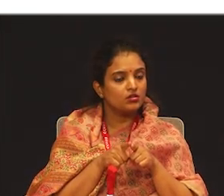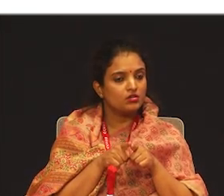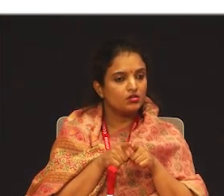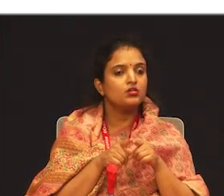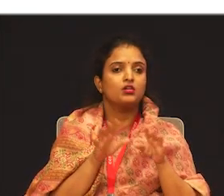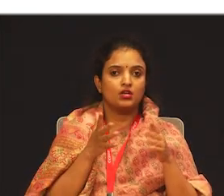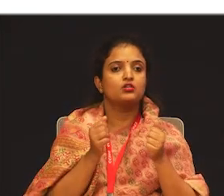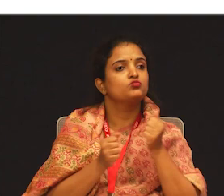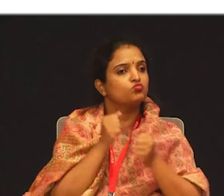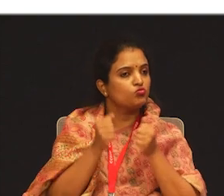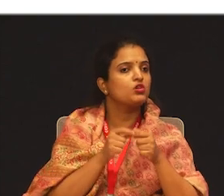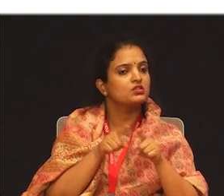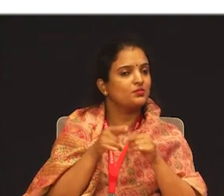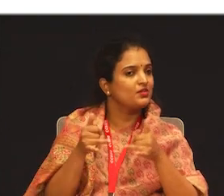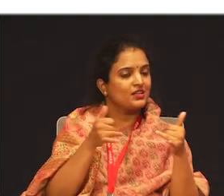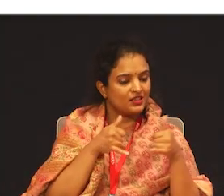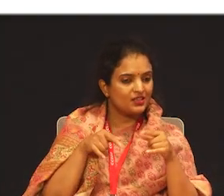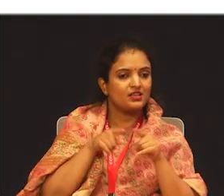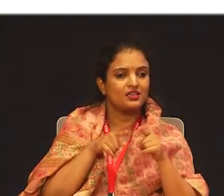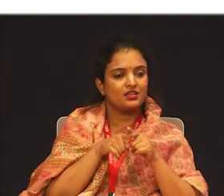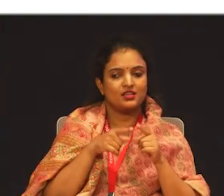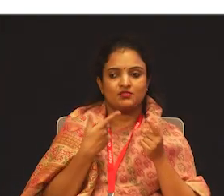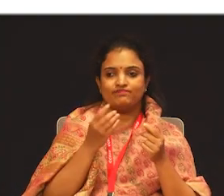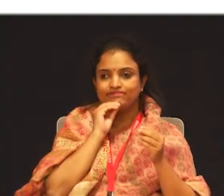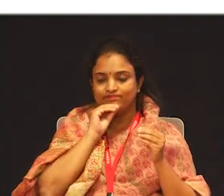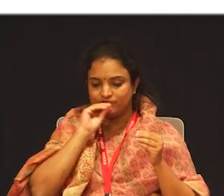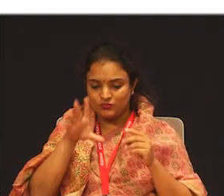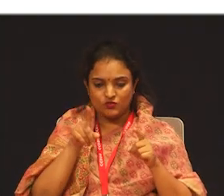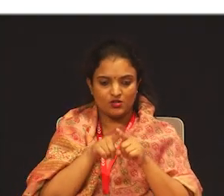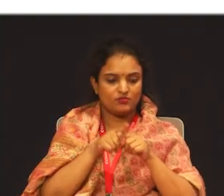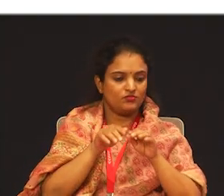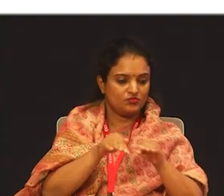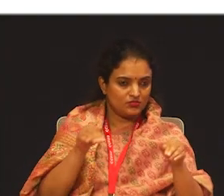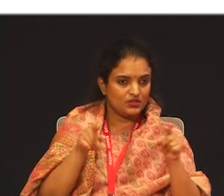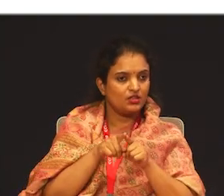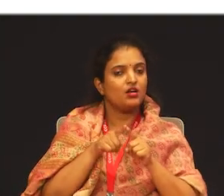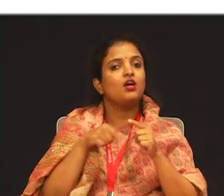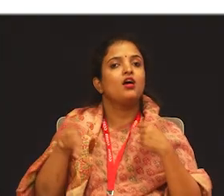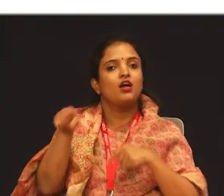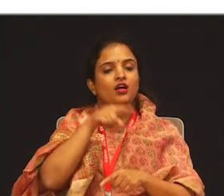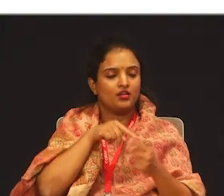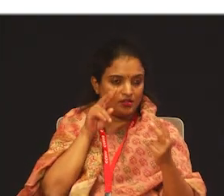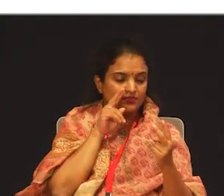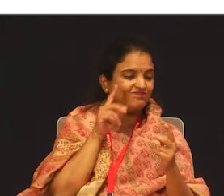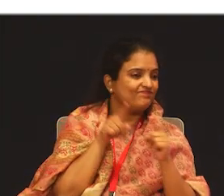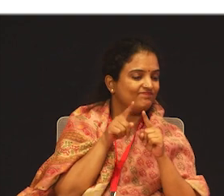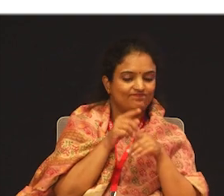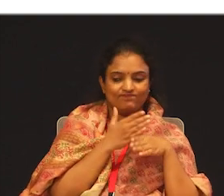or playground, can we do the peer sensitization so that everybody is taking care of